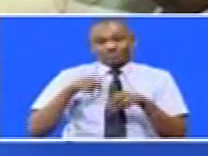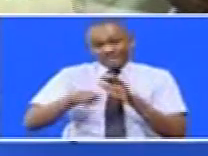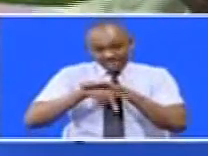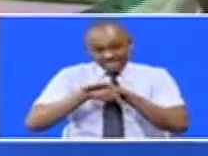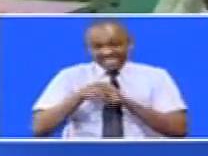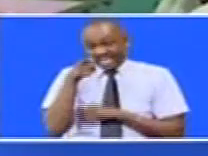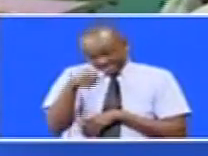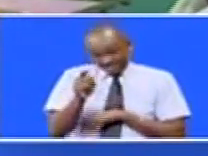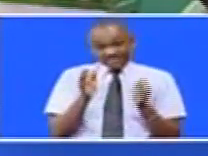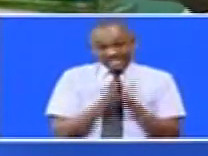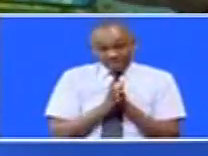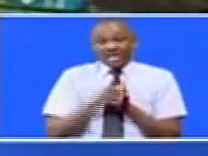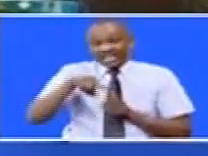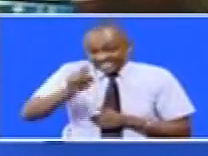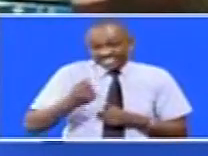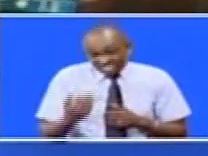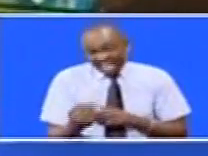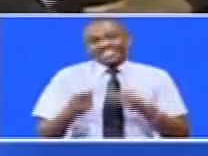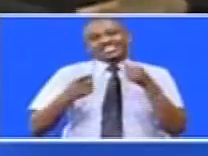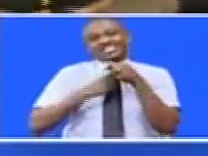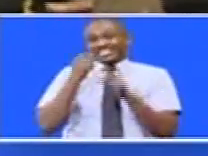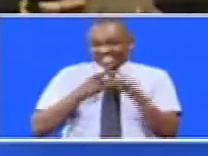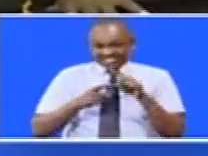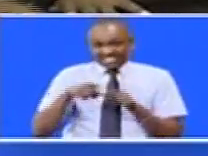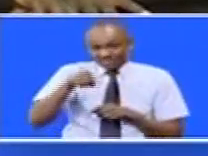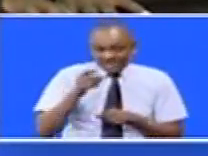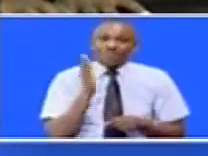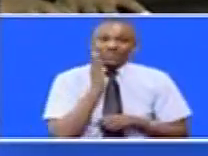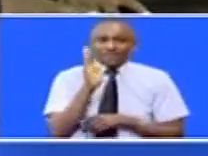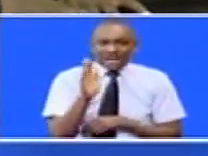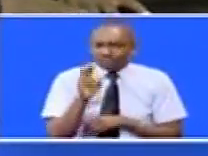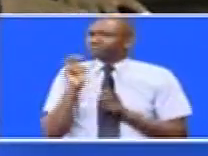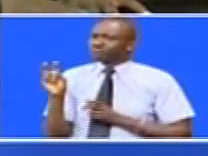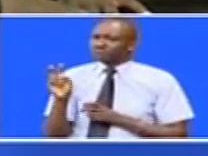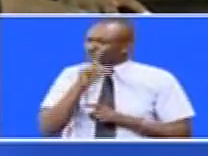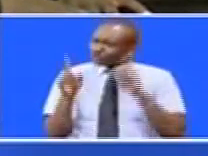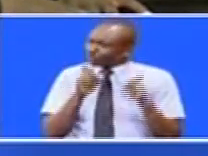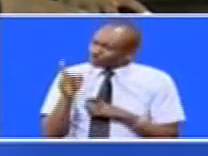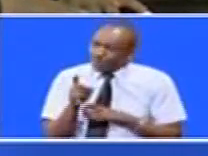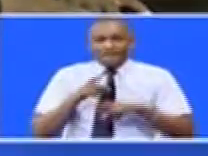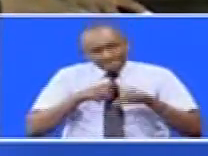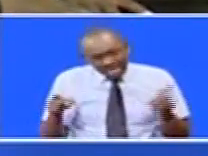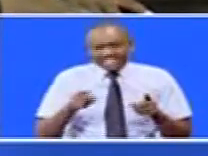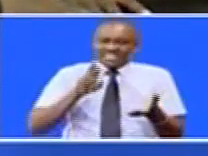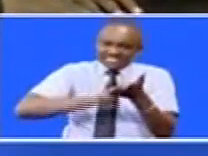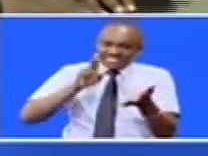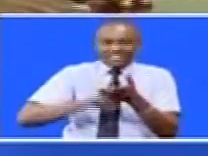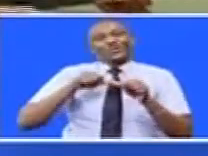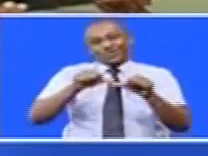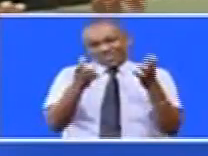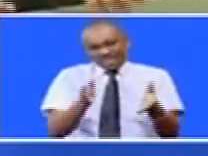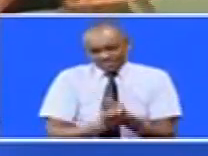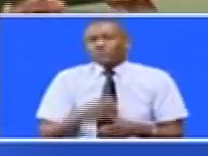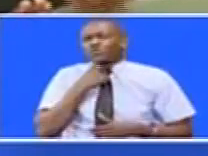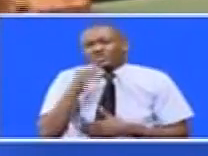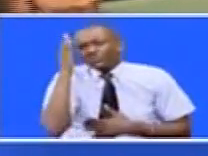Zuber Murage wa umri wa miaka 6 imewadia. Anampa mamake jicho la maswali, lakini usajili unaendelea.